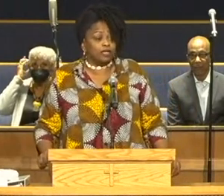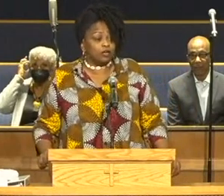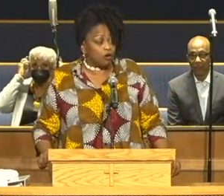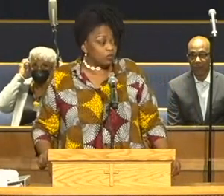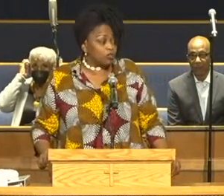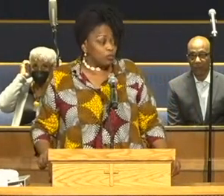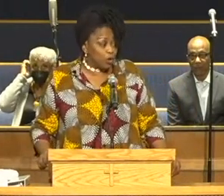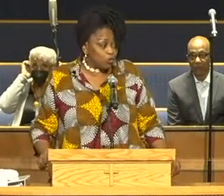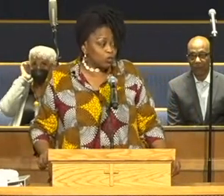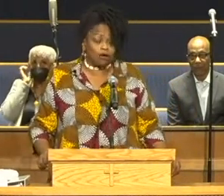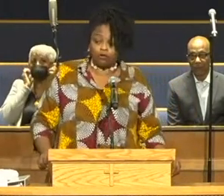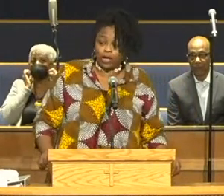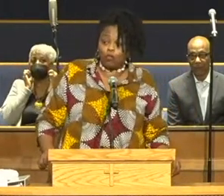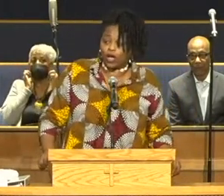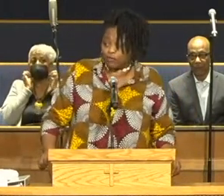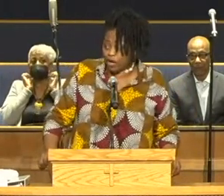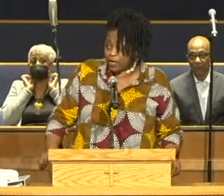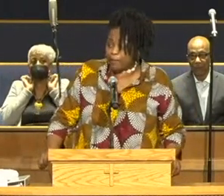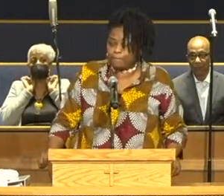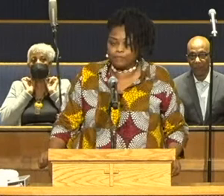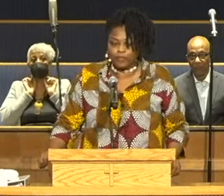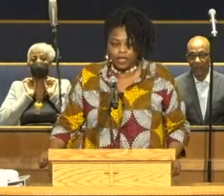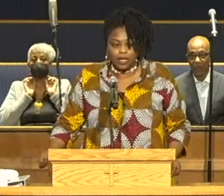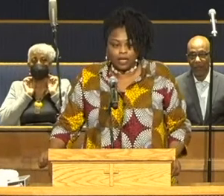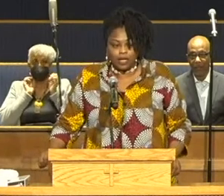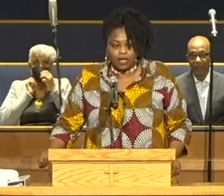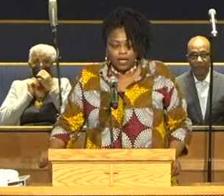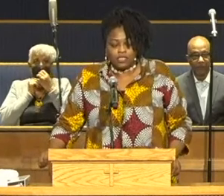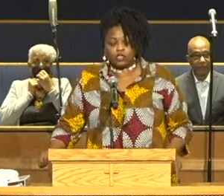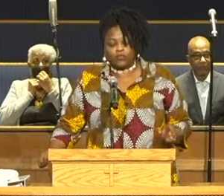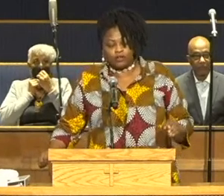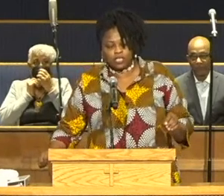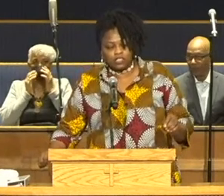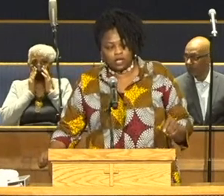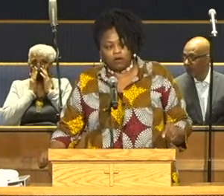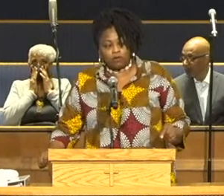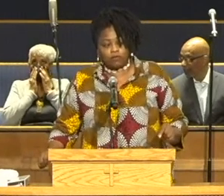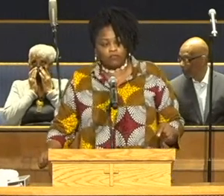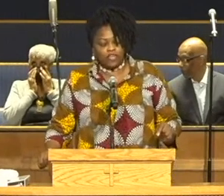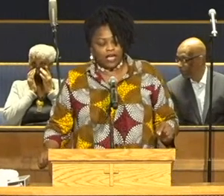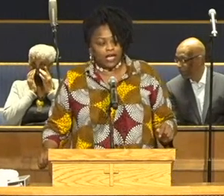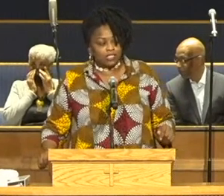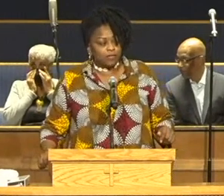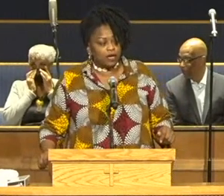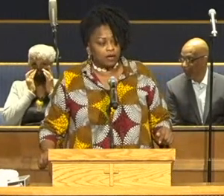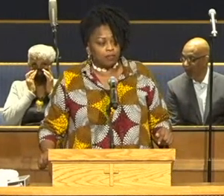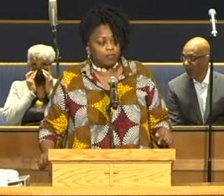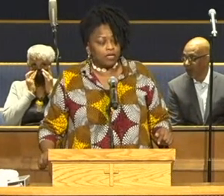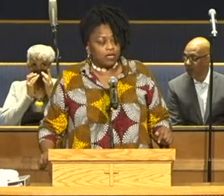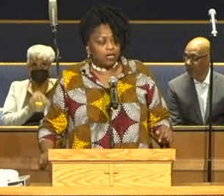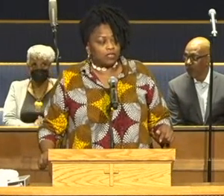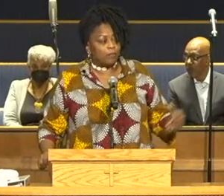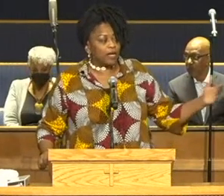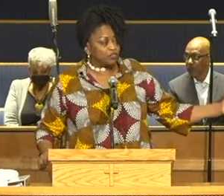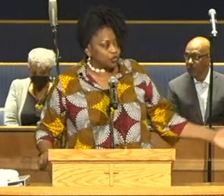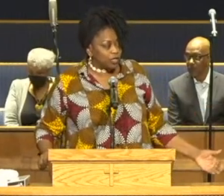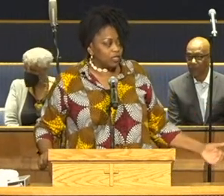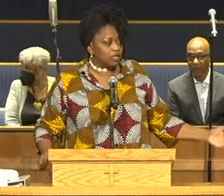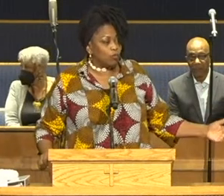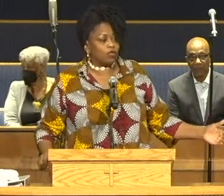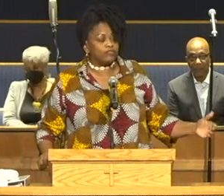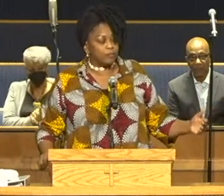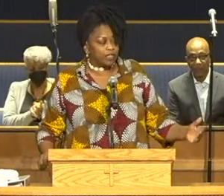already gone to the polls are on our way, right? So there's a song that has become the